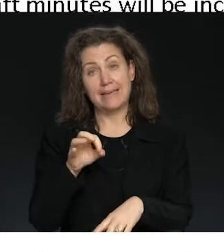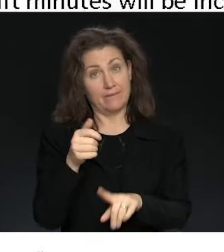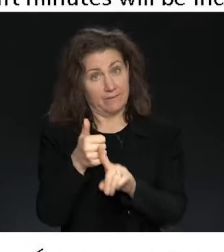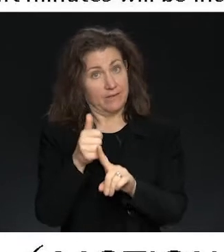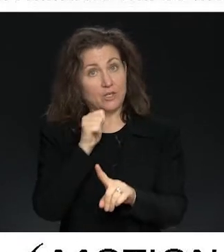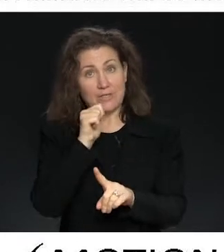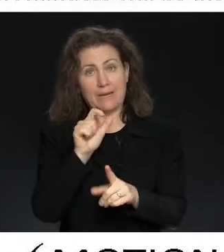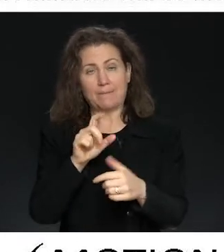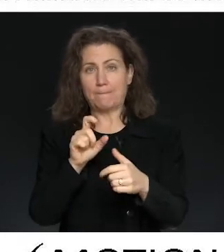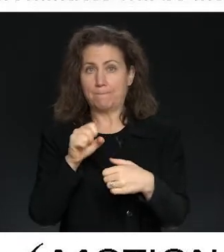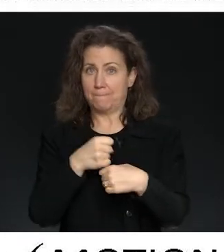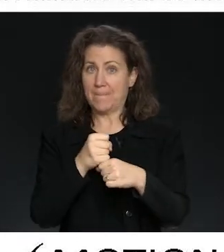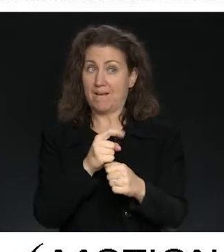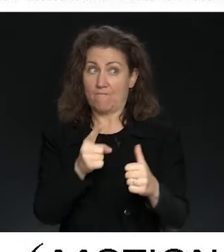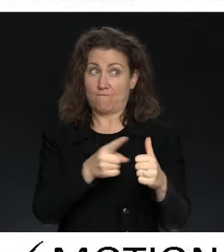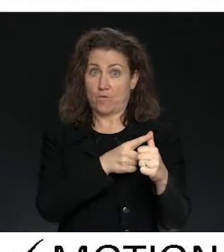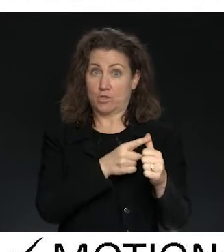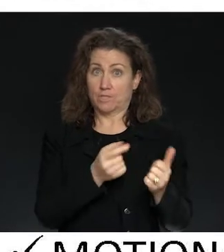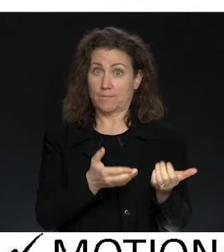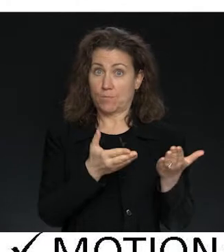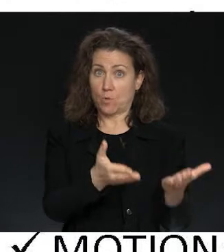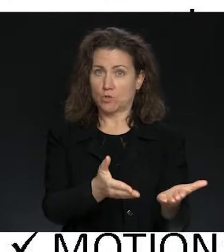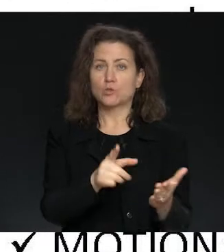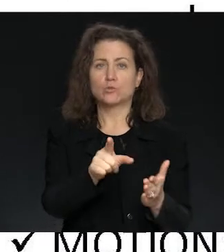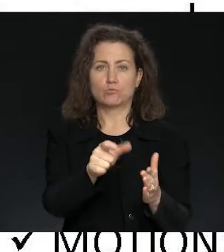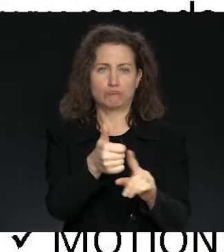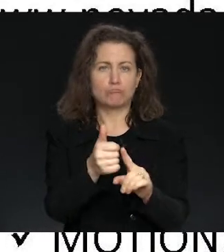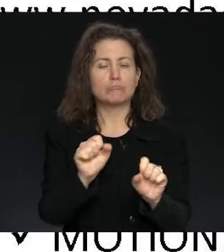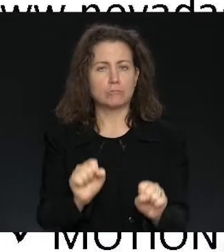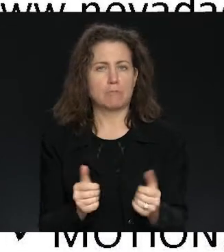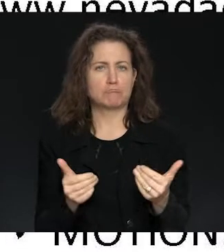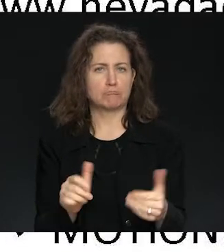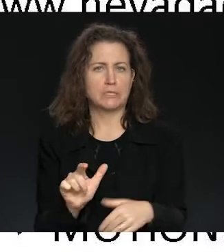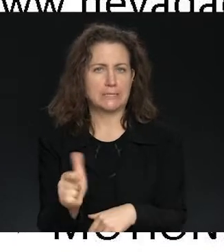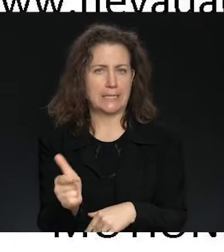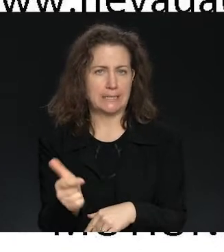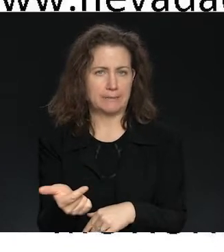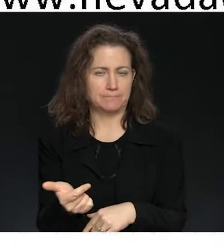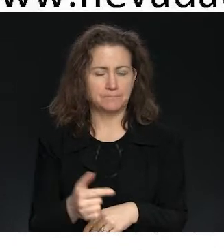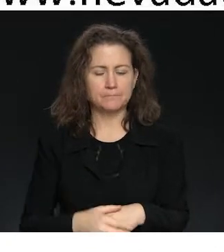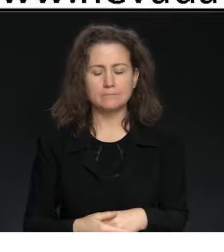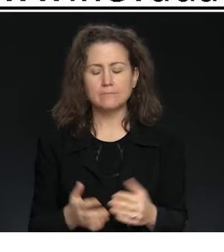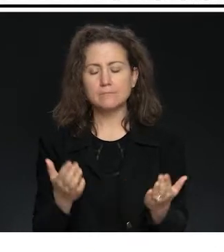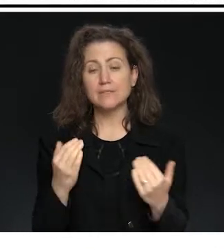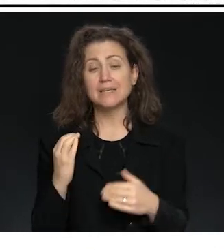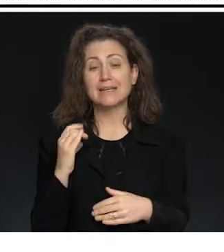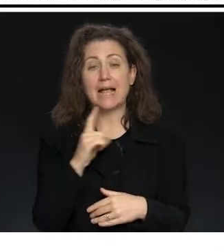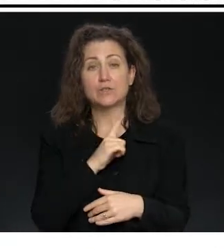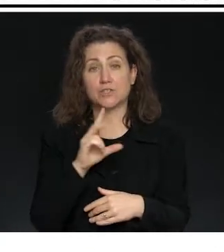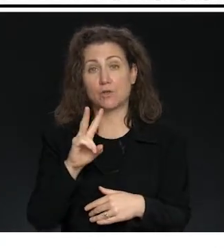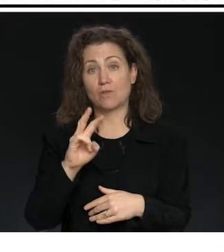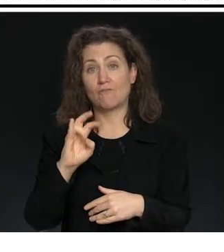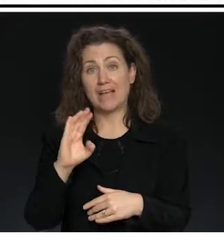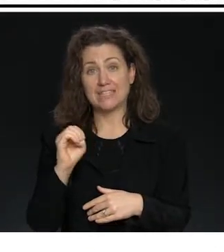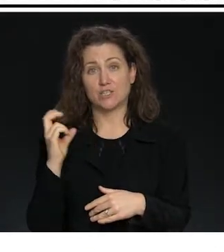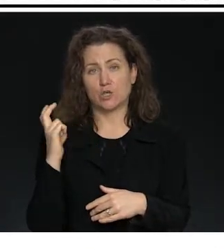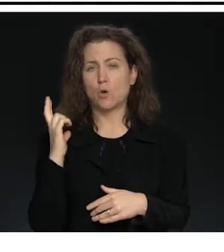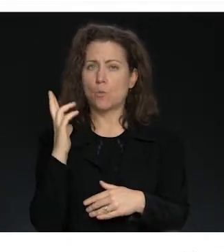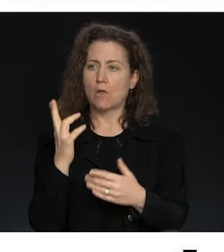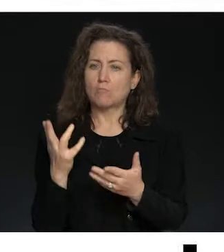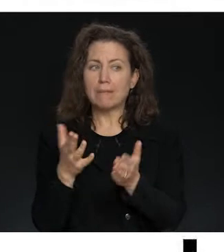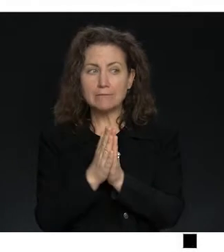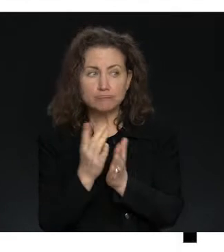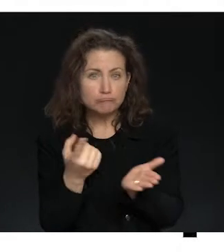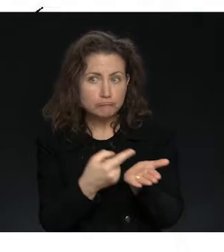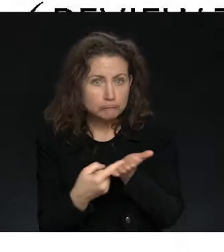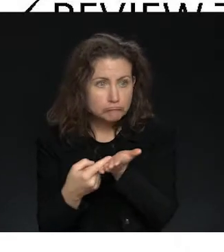the motion. Then the council vice chair will ask for discussion. Then there will be a